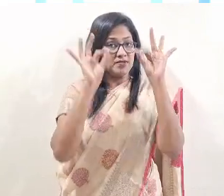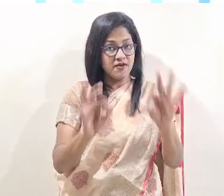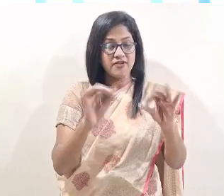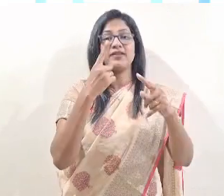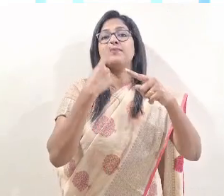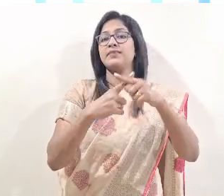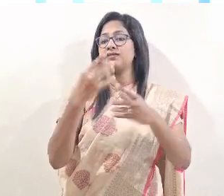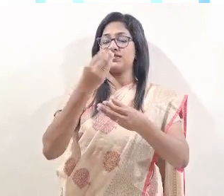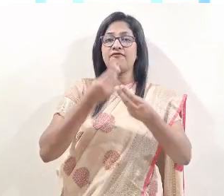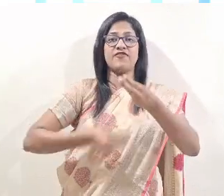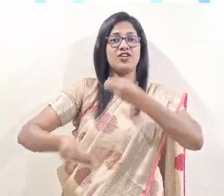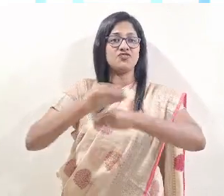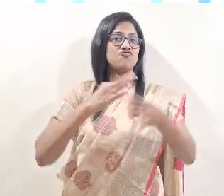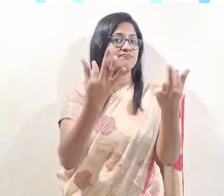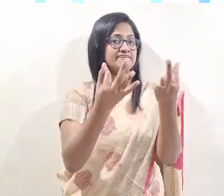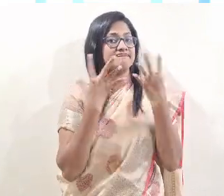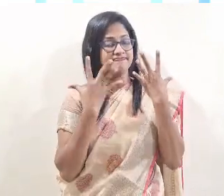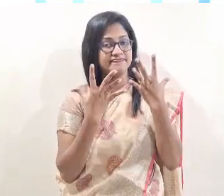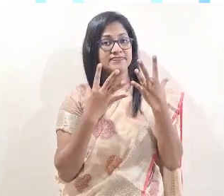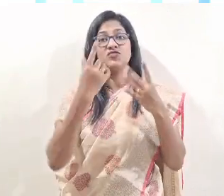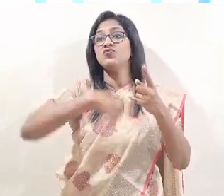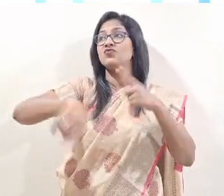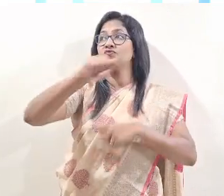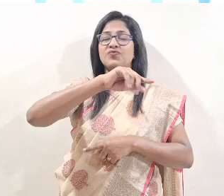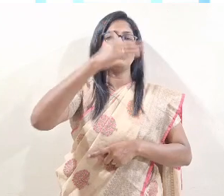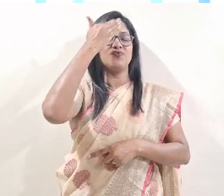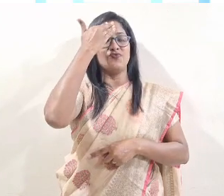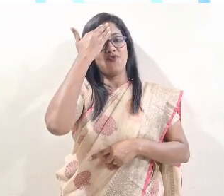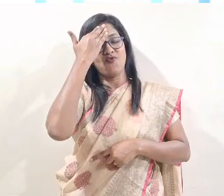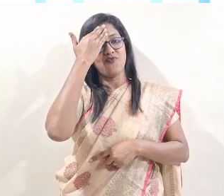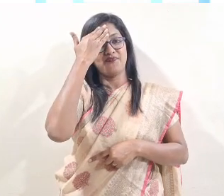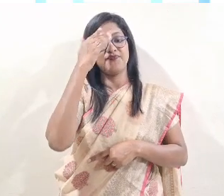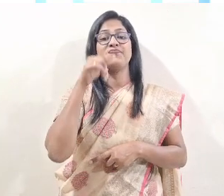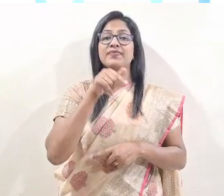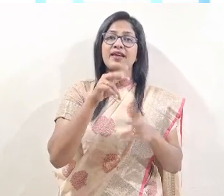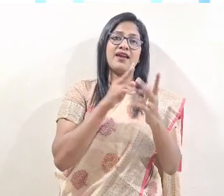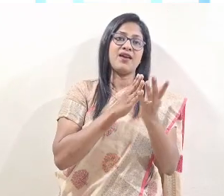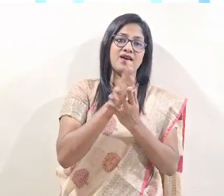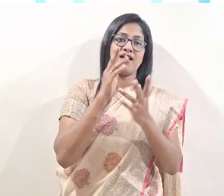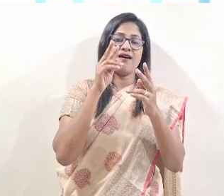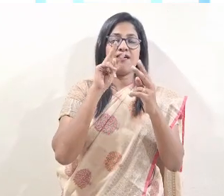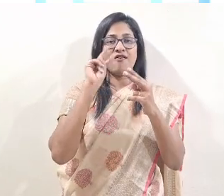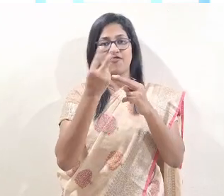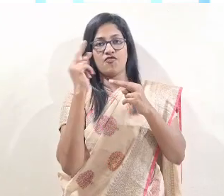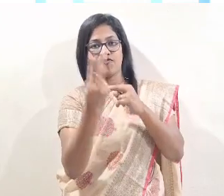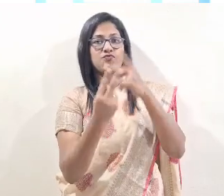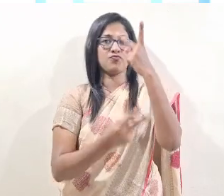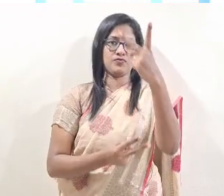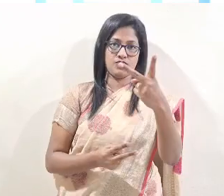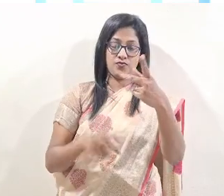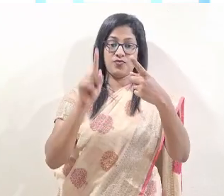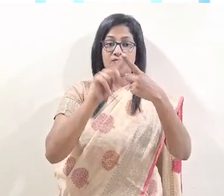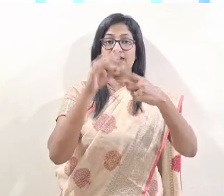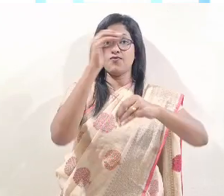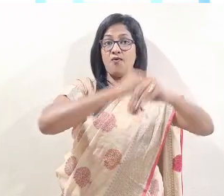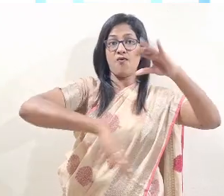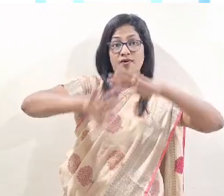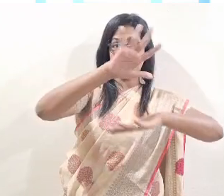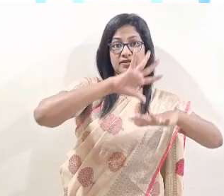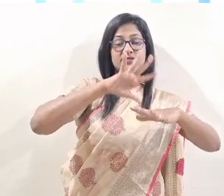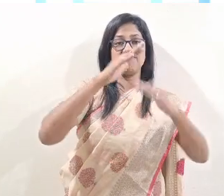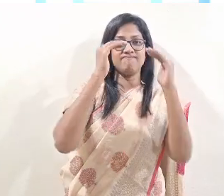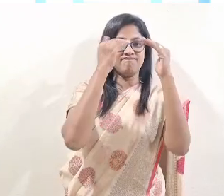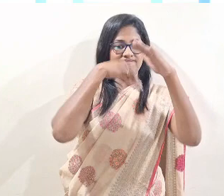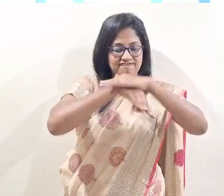resilience. You will obviously know that. And there are two aspects. One is organizational